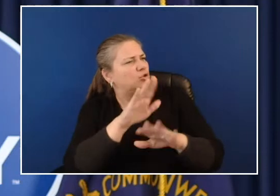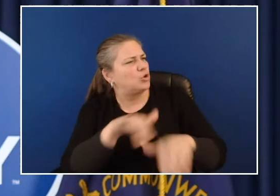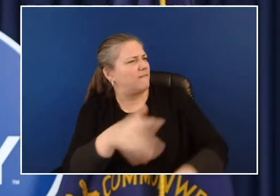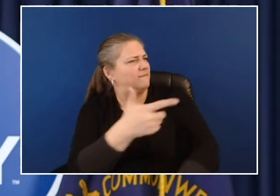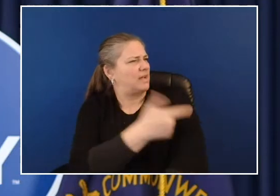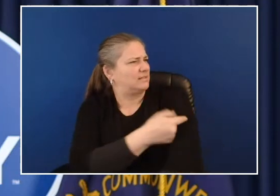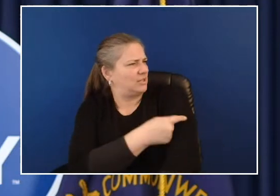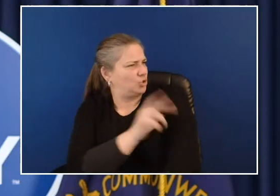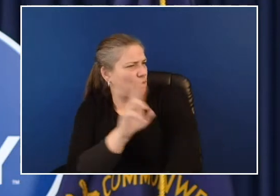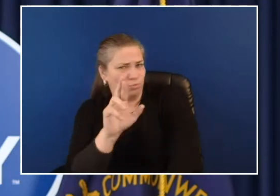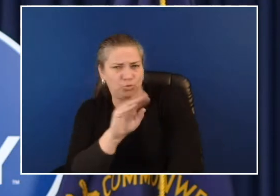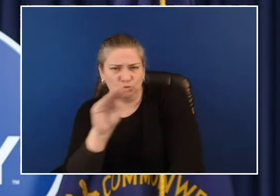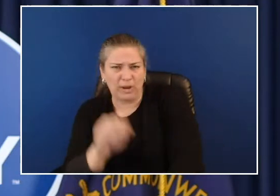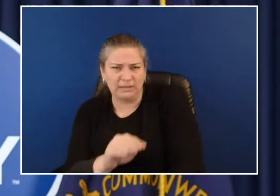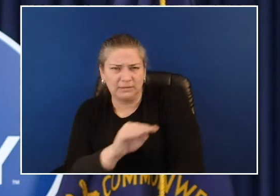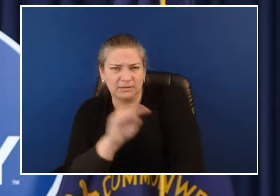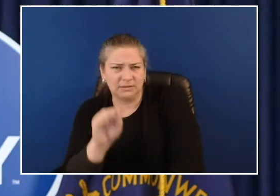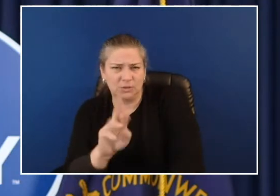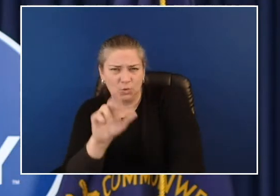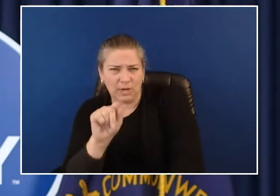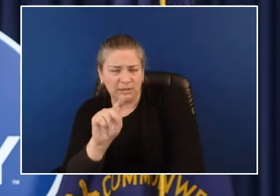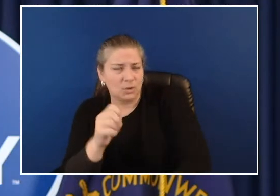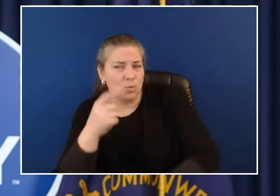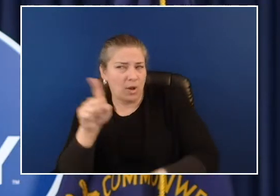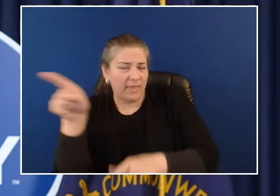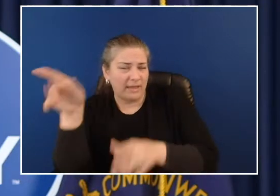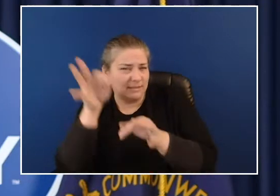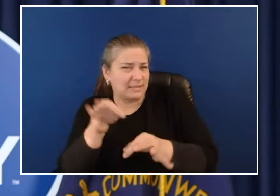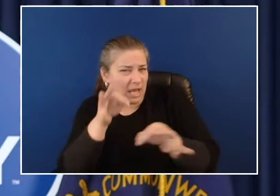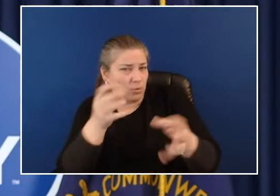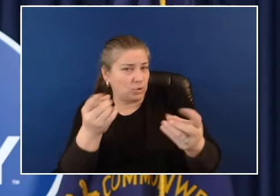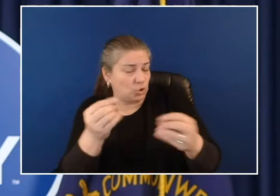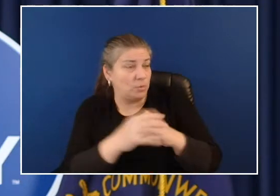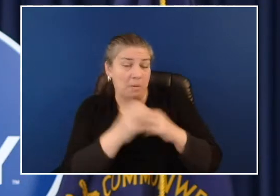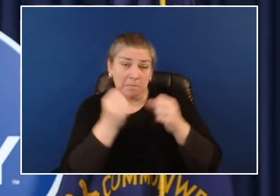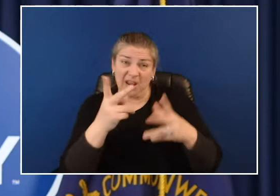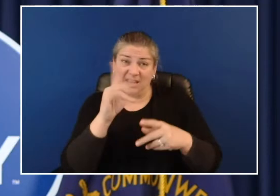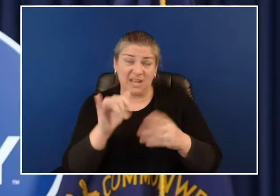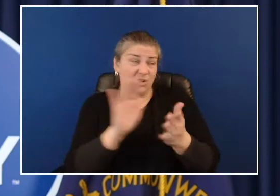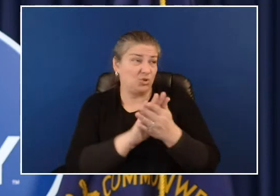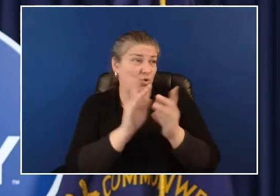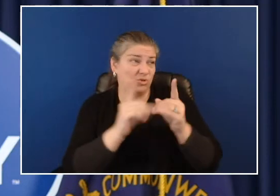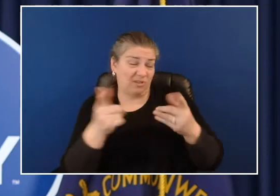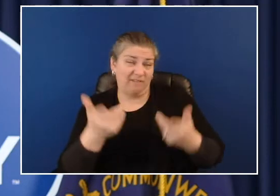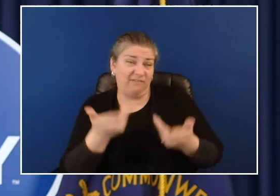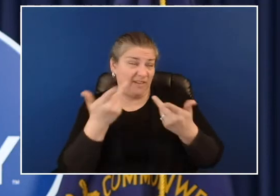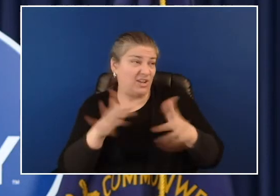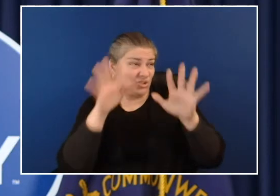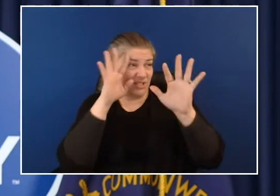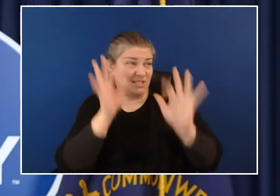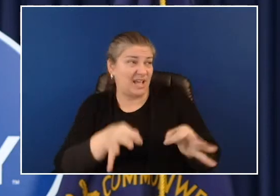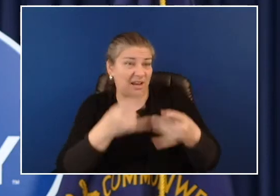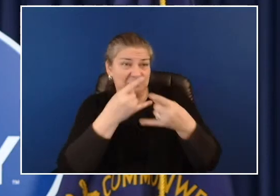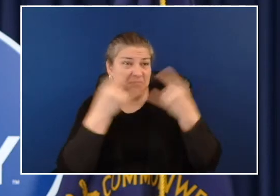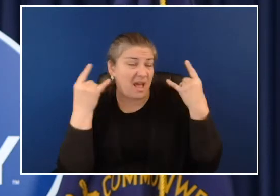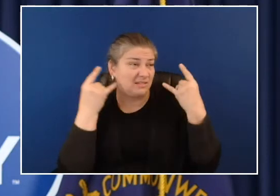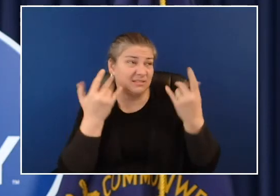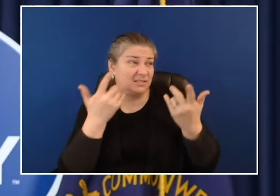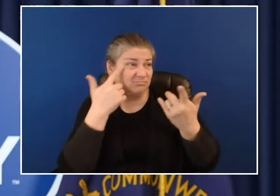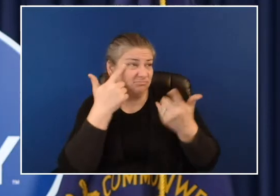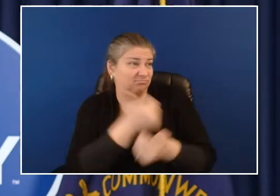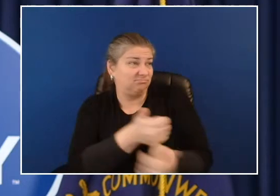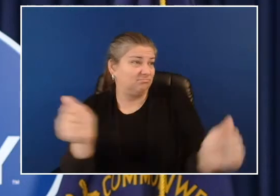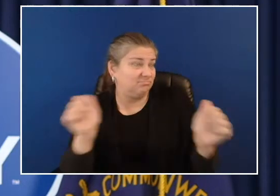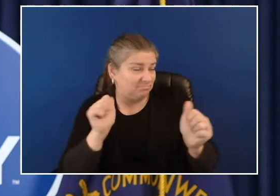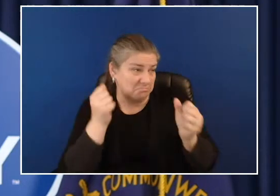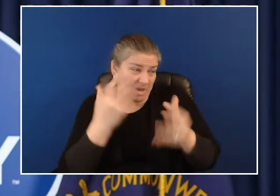things when they're making decisions. But a lot of Kentucky school districts have already made decisions to go to mask optional if they haven't already within the next